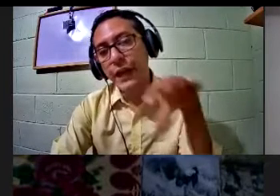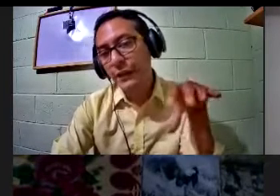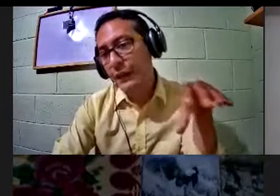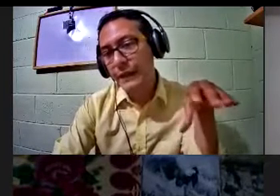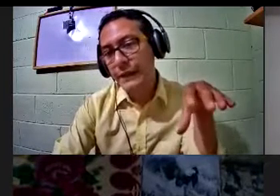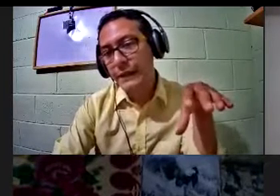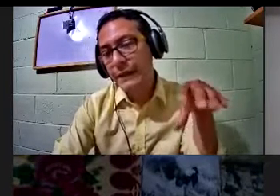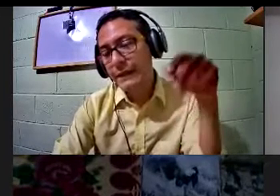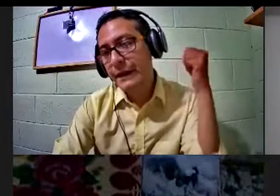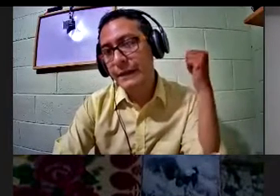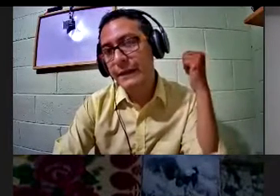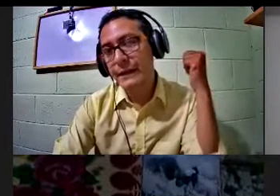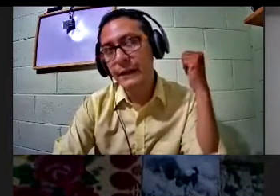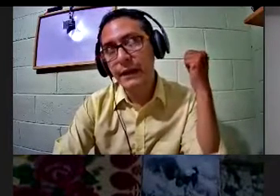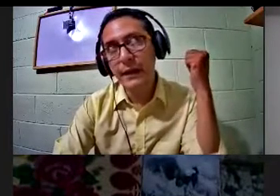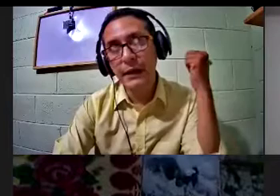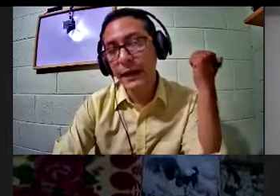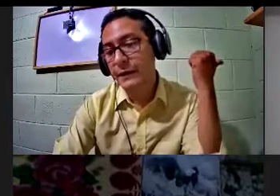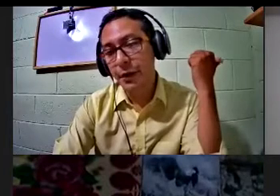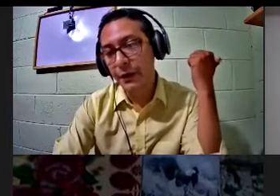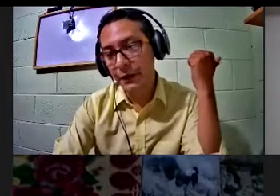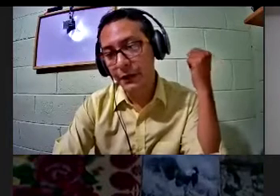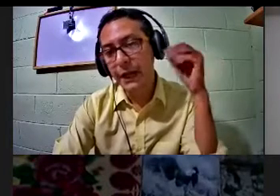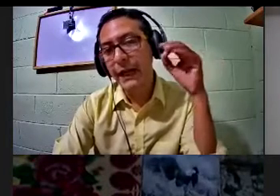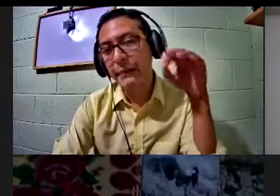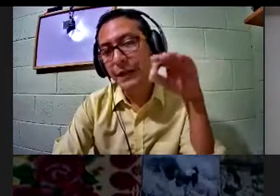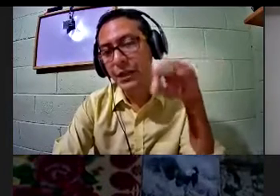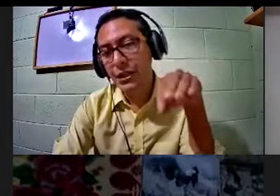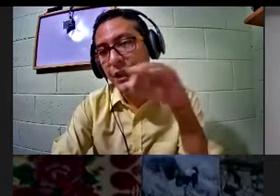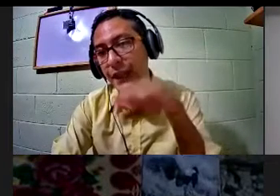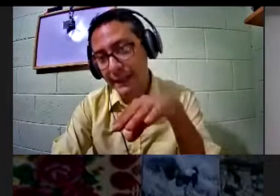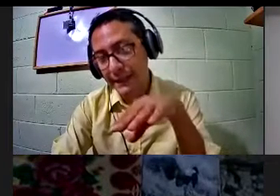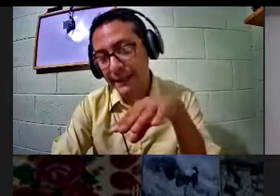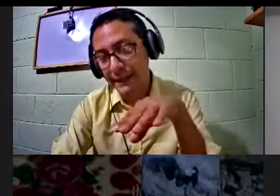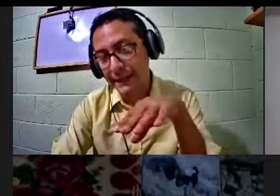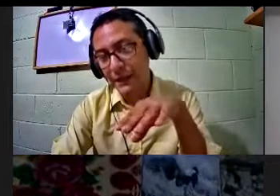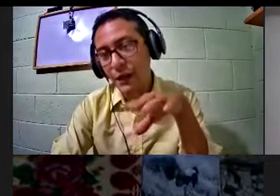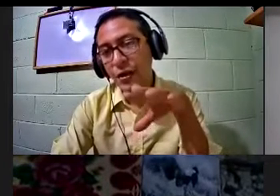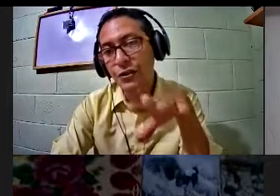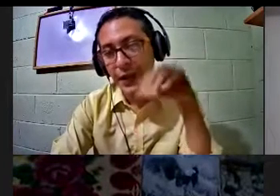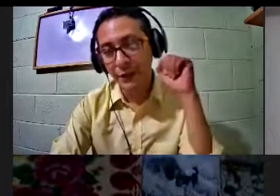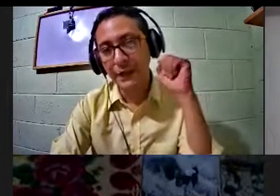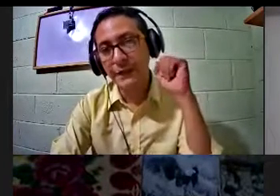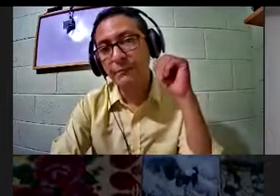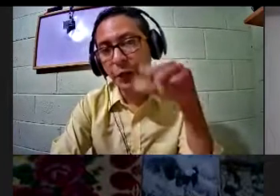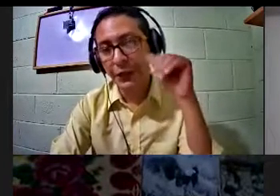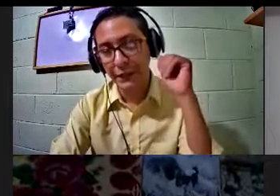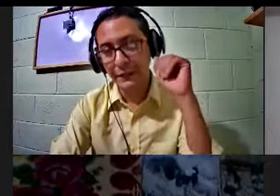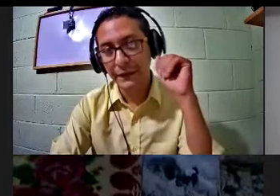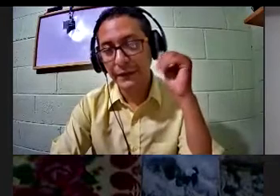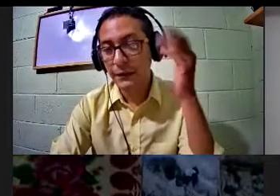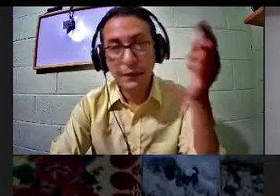all Saturdays since last month. I am teaching classes on Saturdays